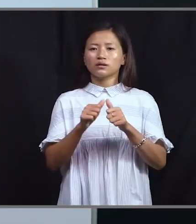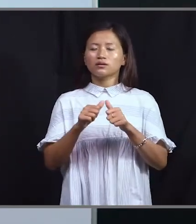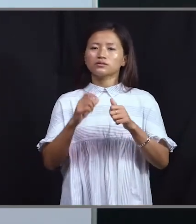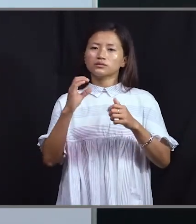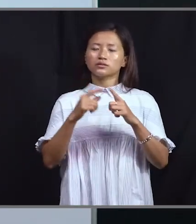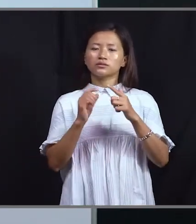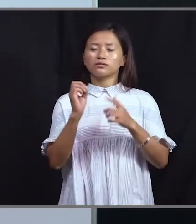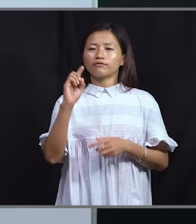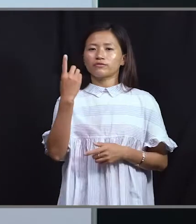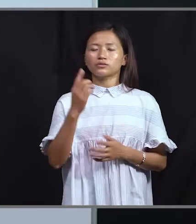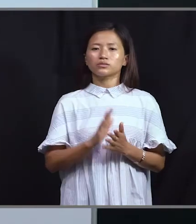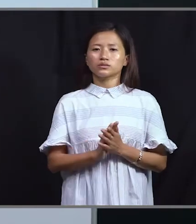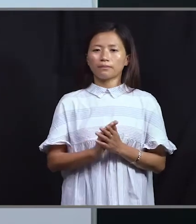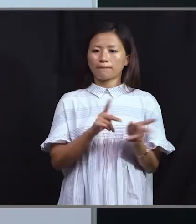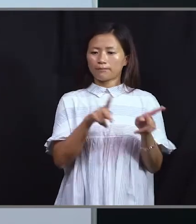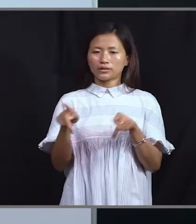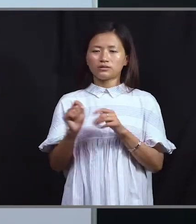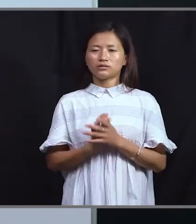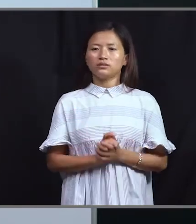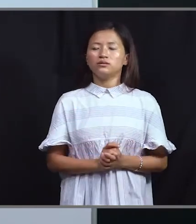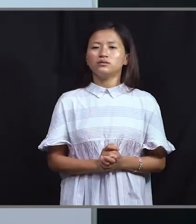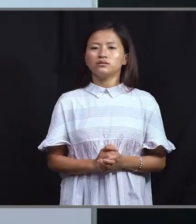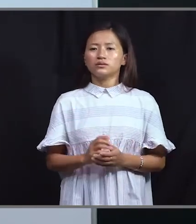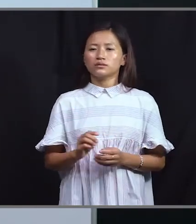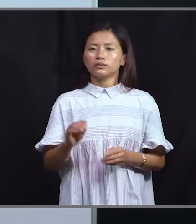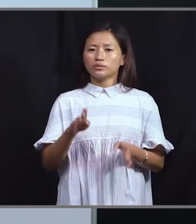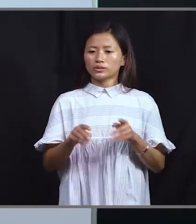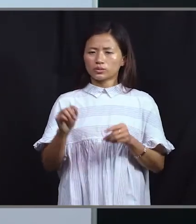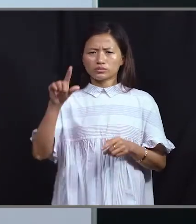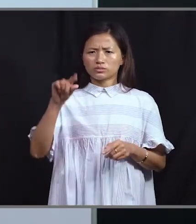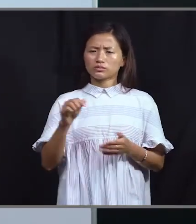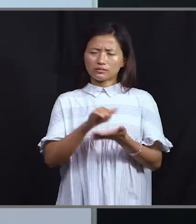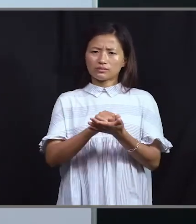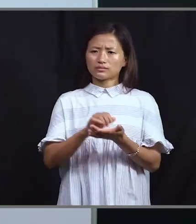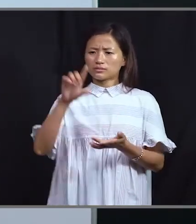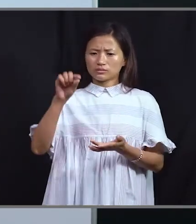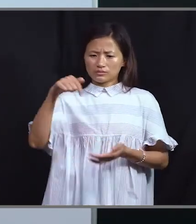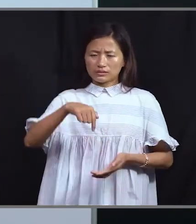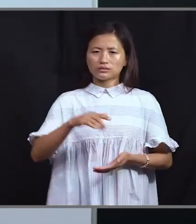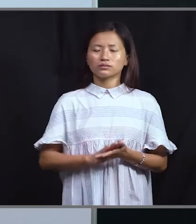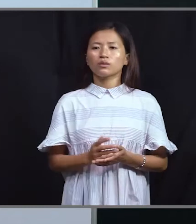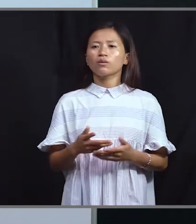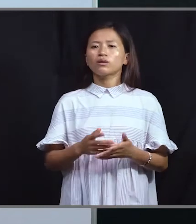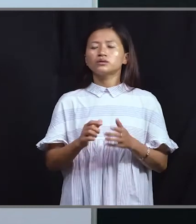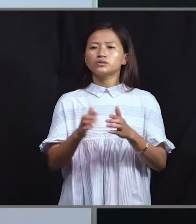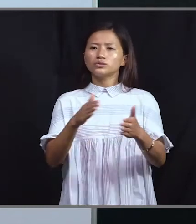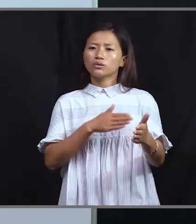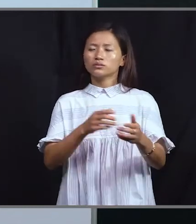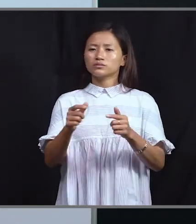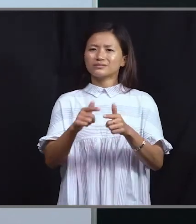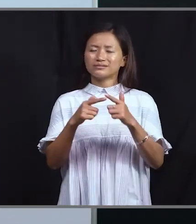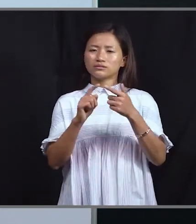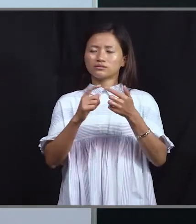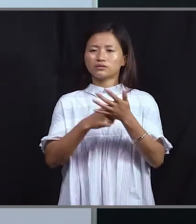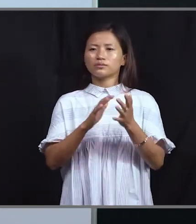the first function was planning, isn't it? Planning means what? We will do this, we will do that. We set for long-term plans, short-term plans. All